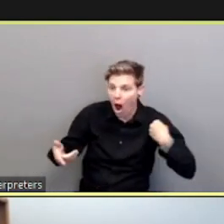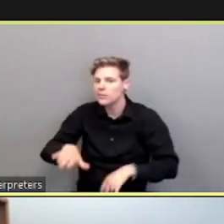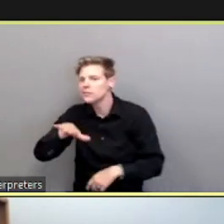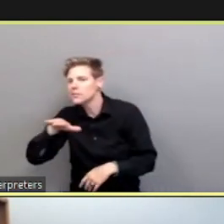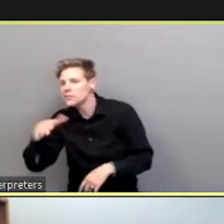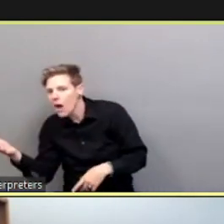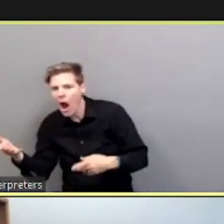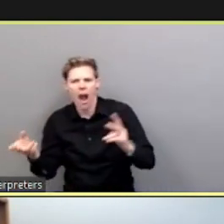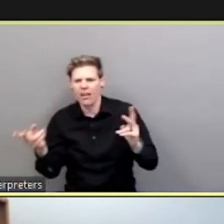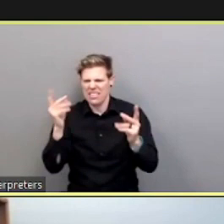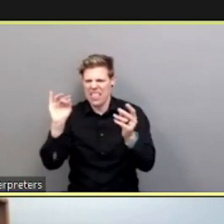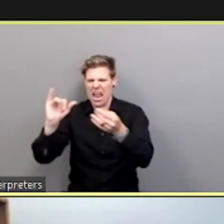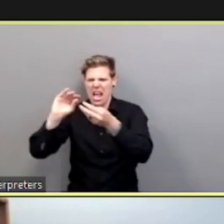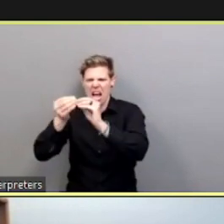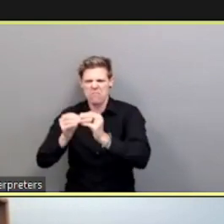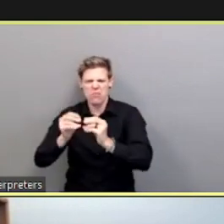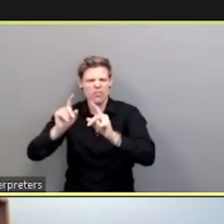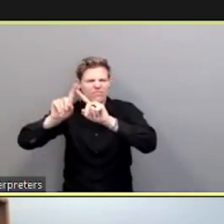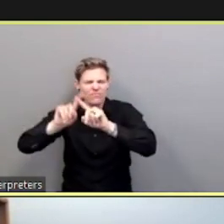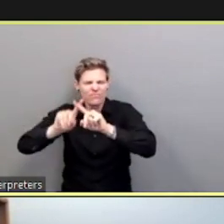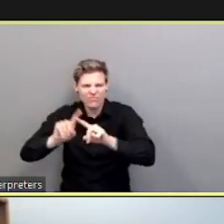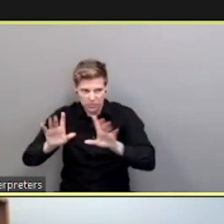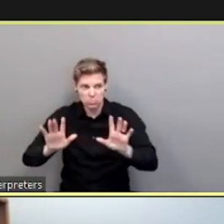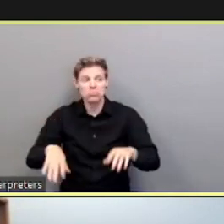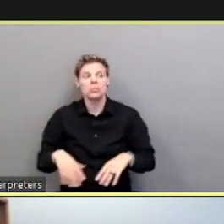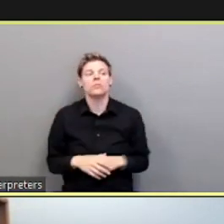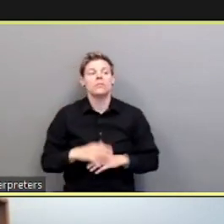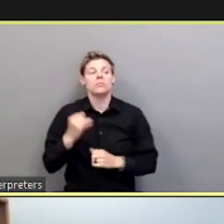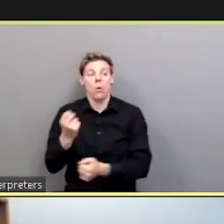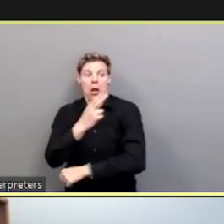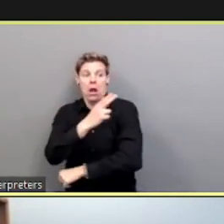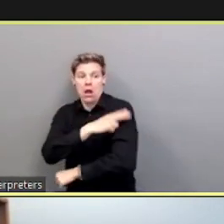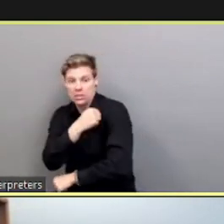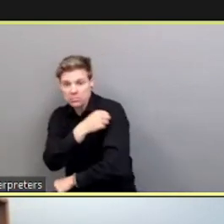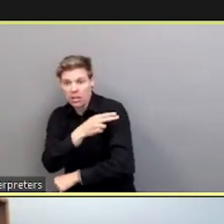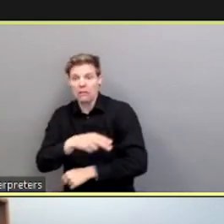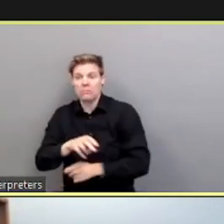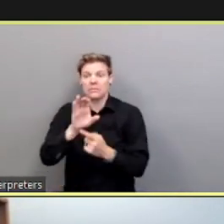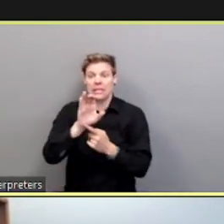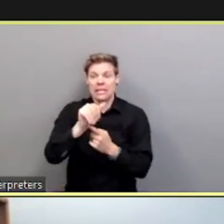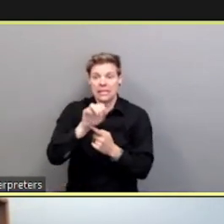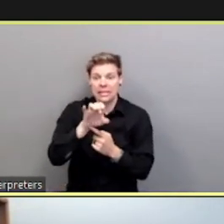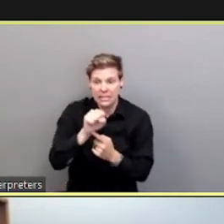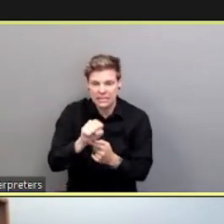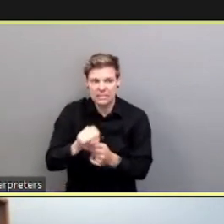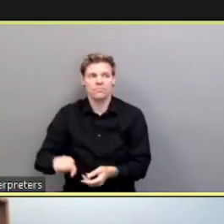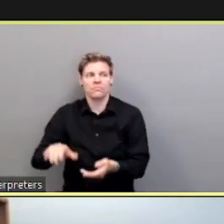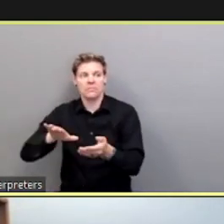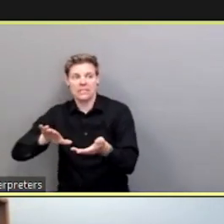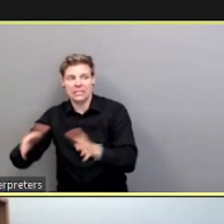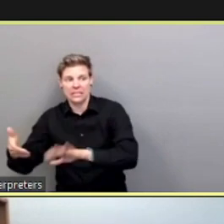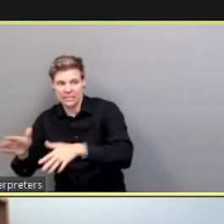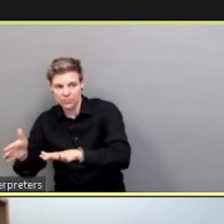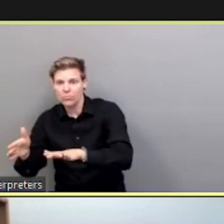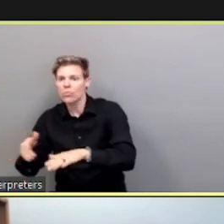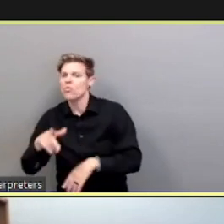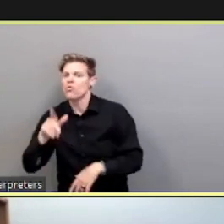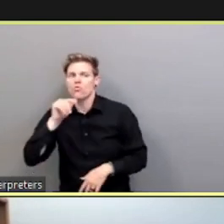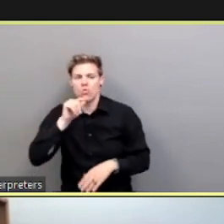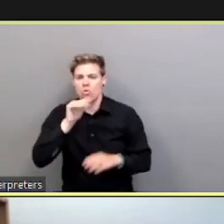cases, hospitalizations, and deaths by vaccine status. Or in other words, is this